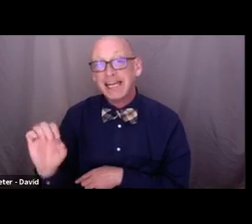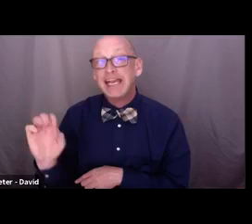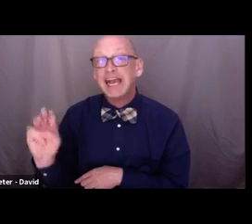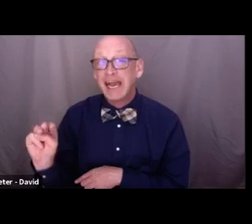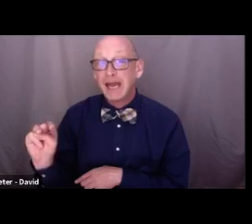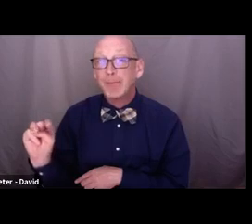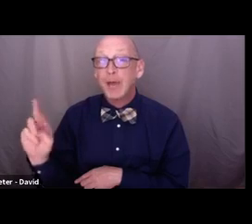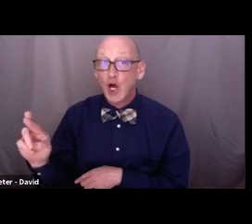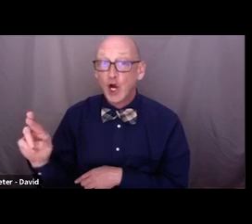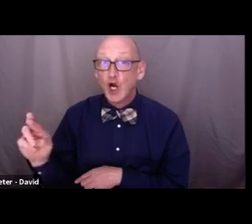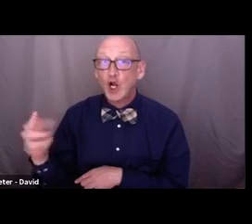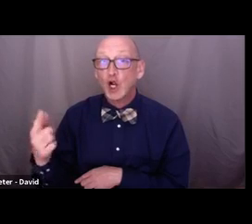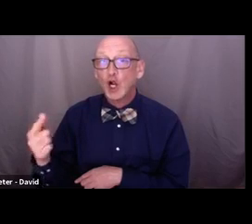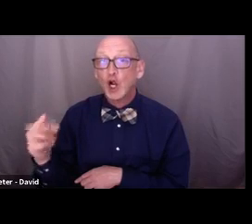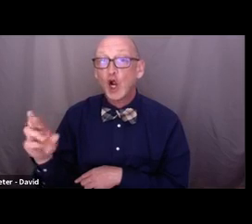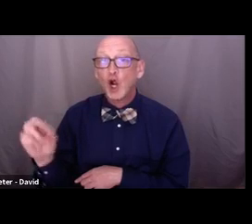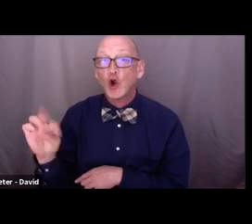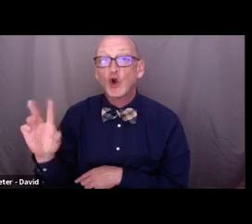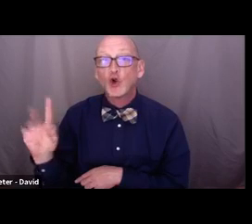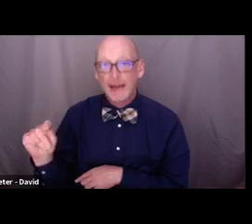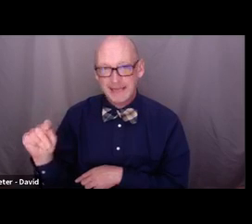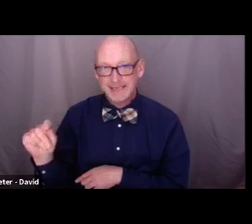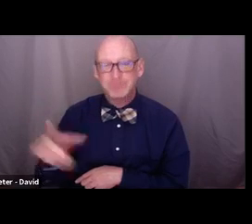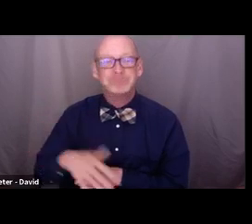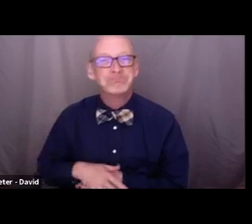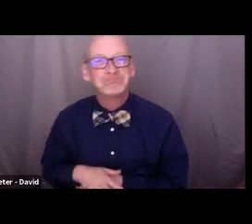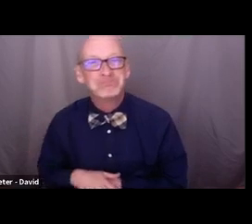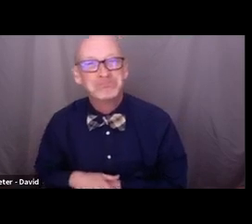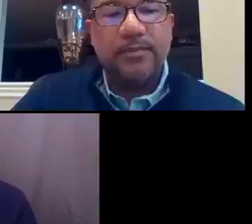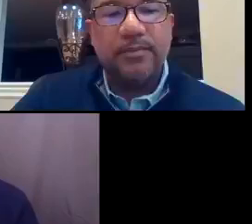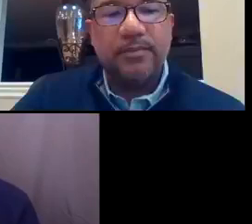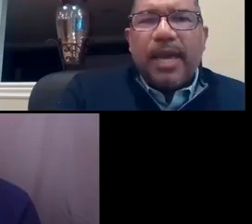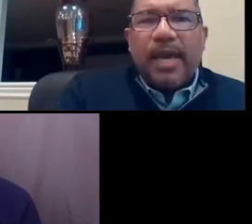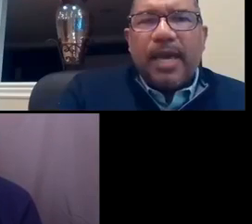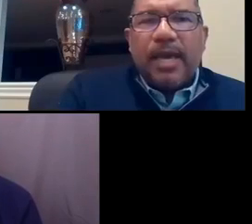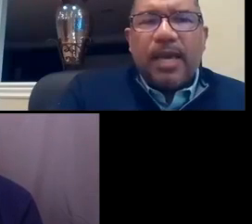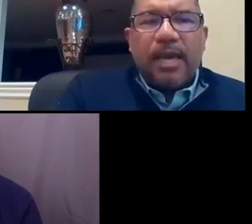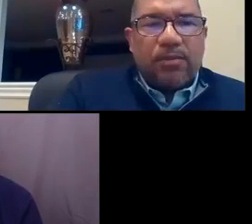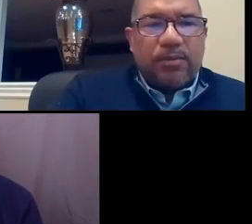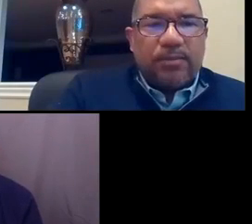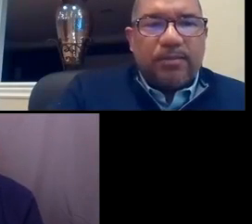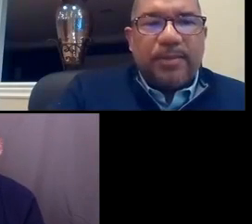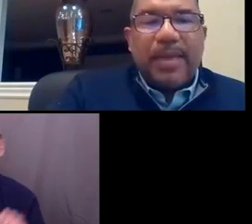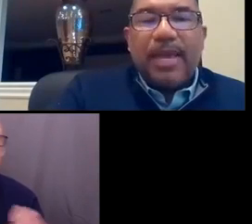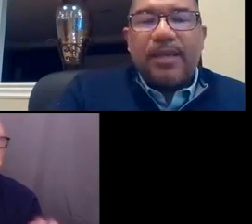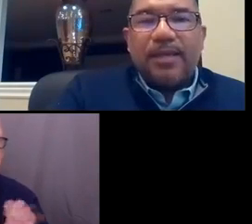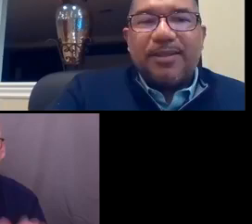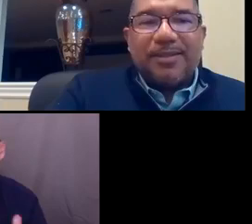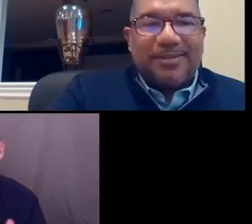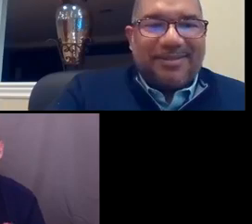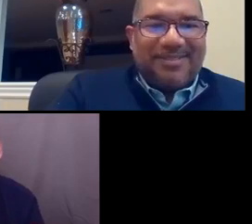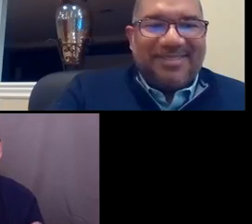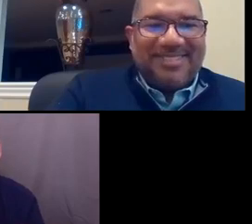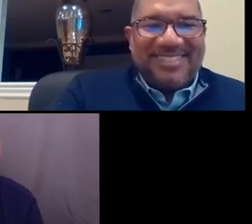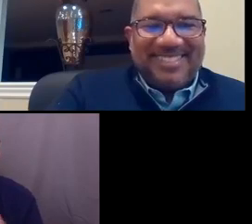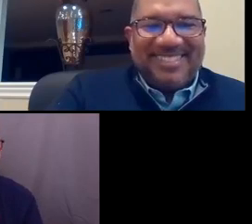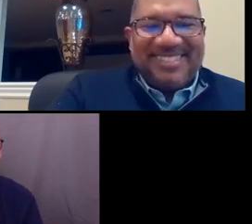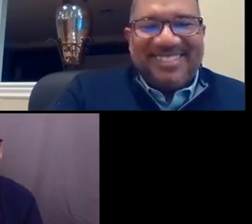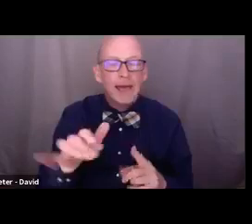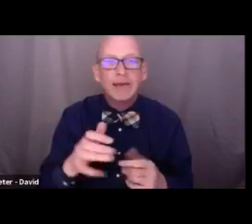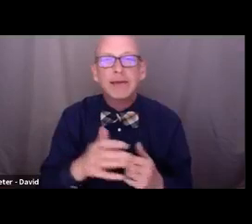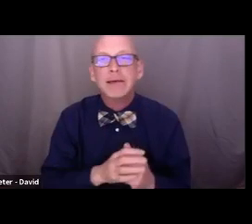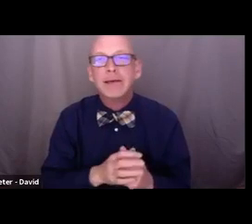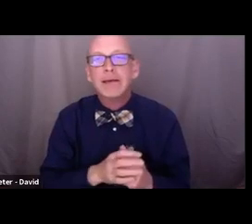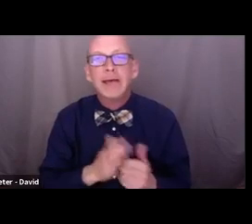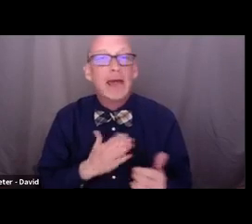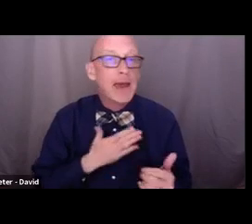toledo.oh.gov/EMR grant. And so I kind of want to throw this out to anybody who wants to touch on it, and I will gladly